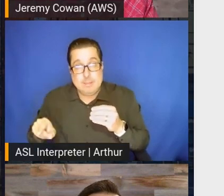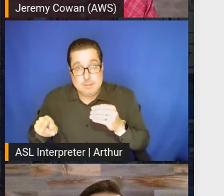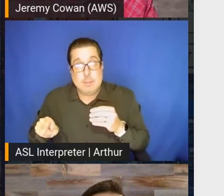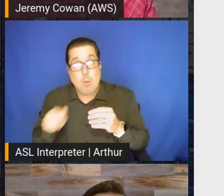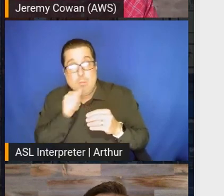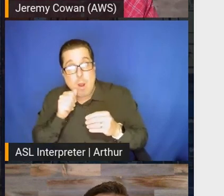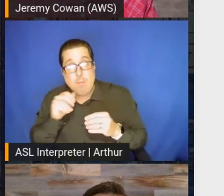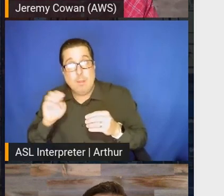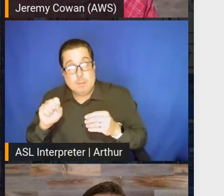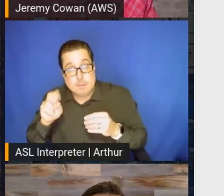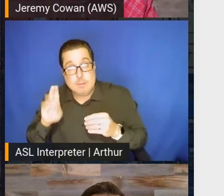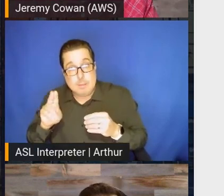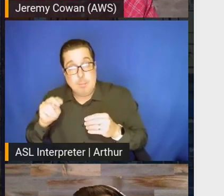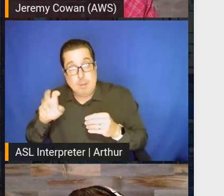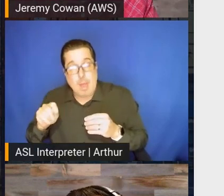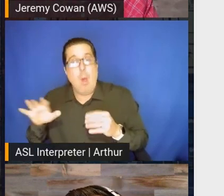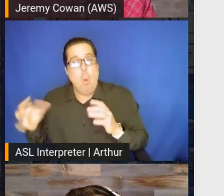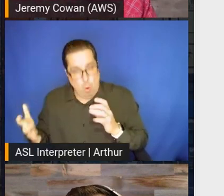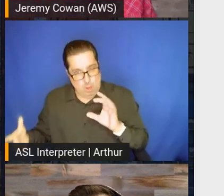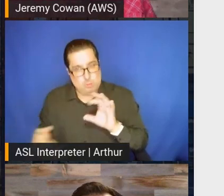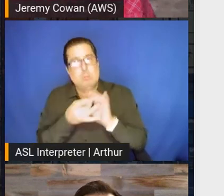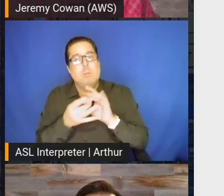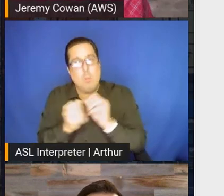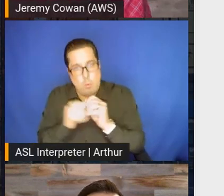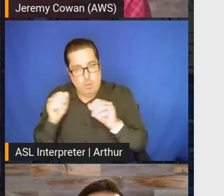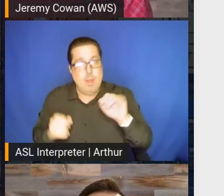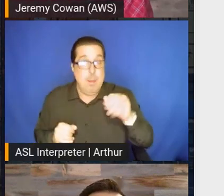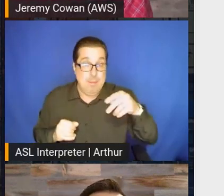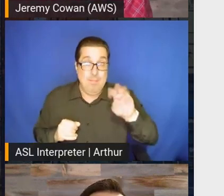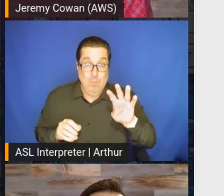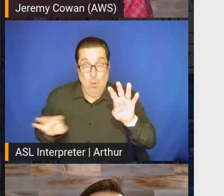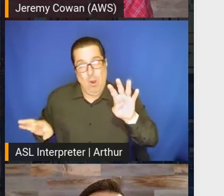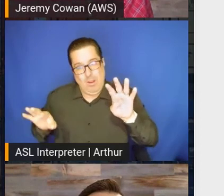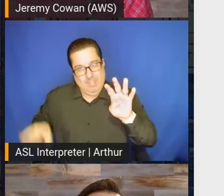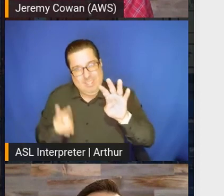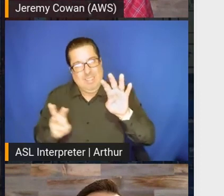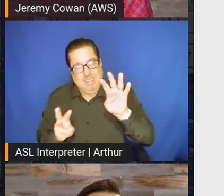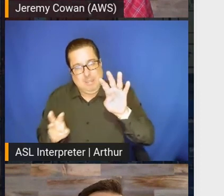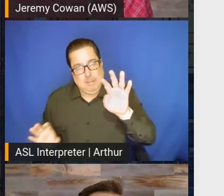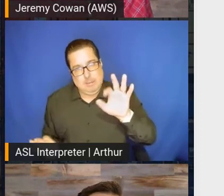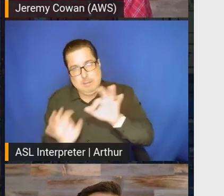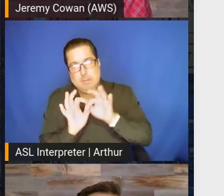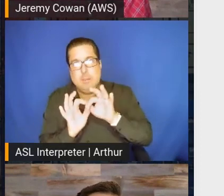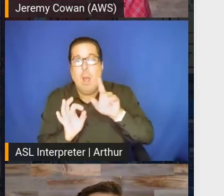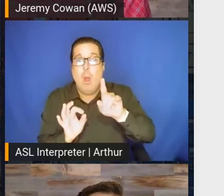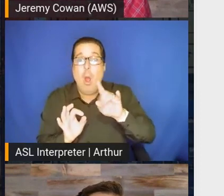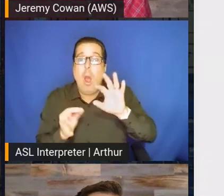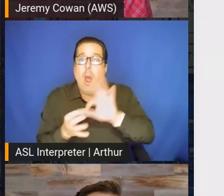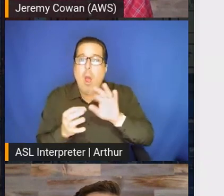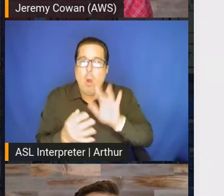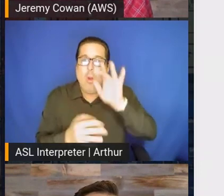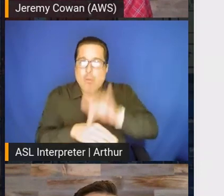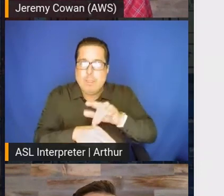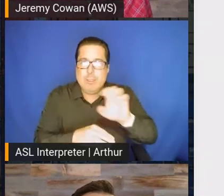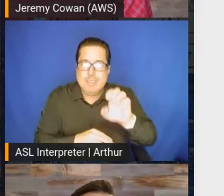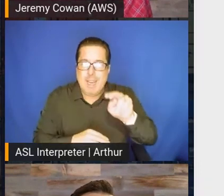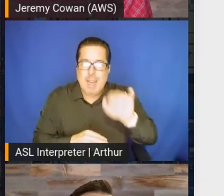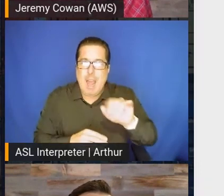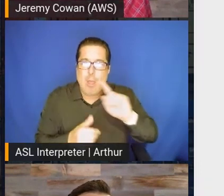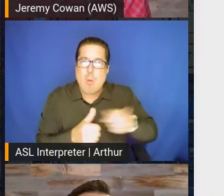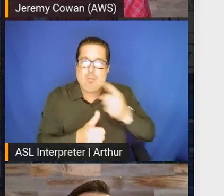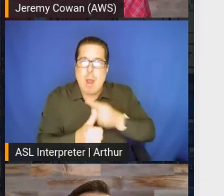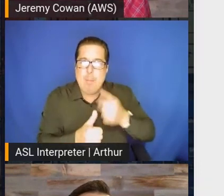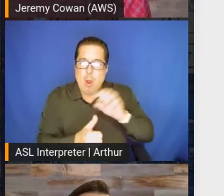best practice, you would want to do that. And it goes, your connection will reach the ENI, the primary